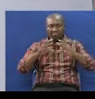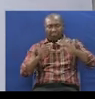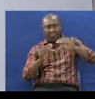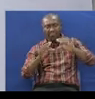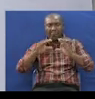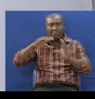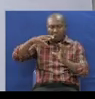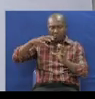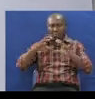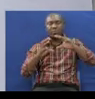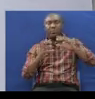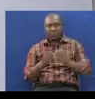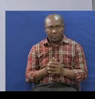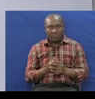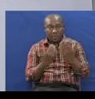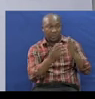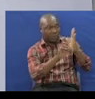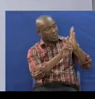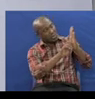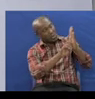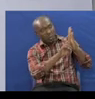the northern part,